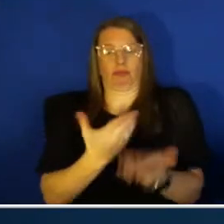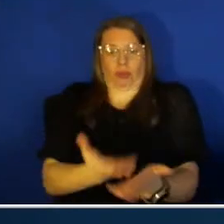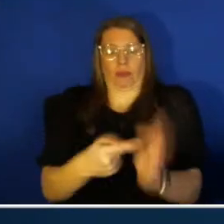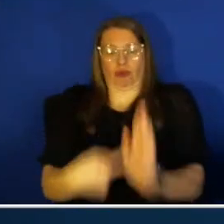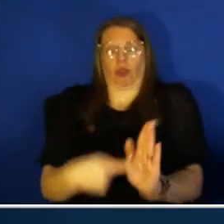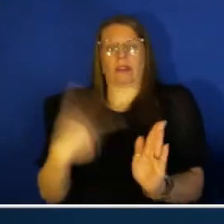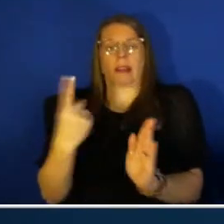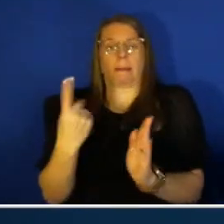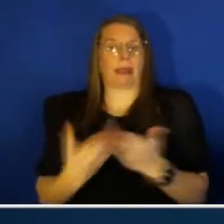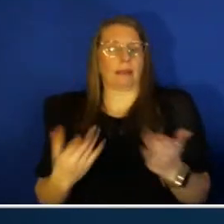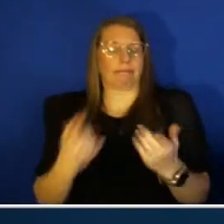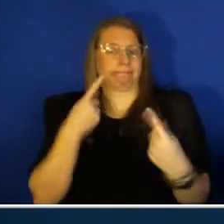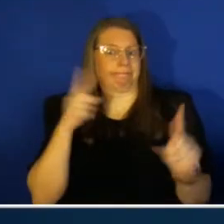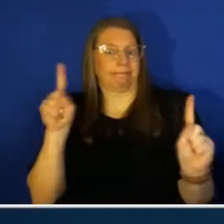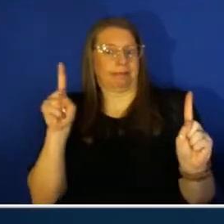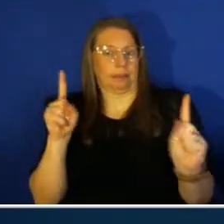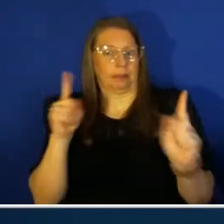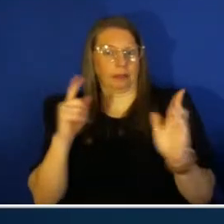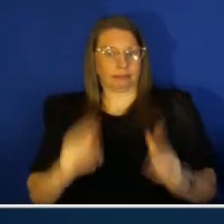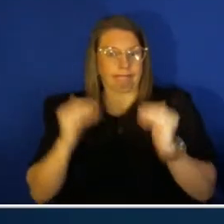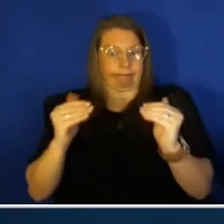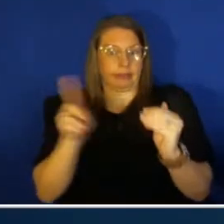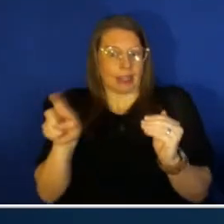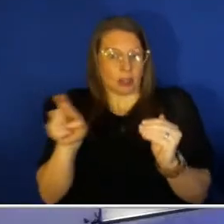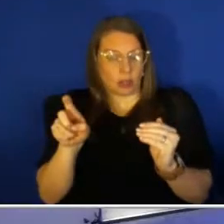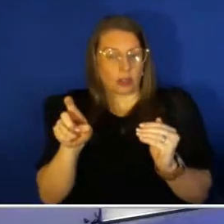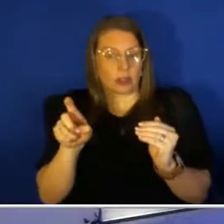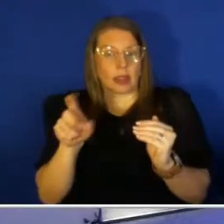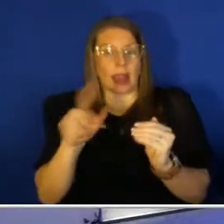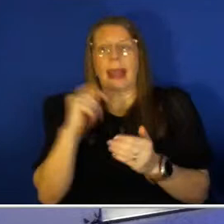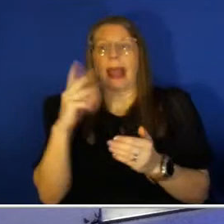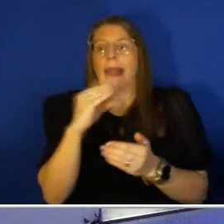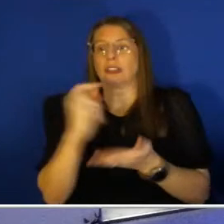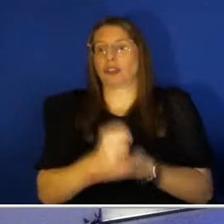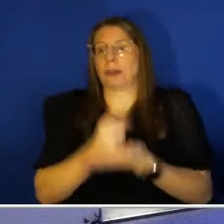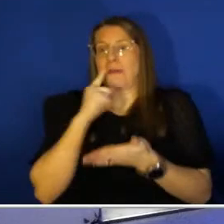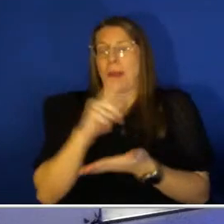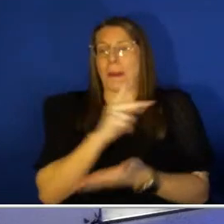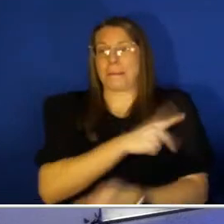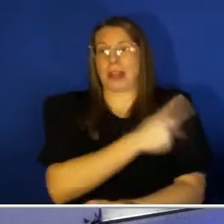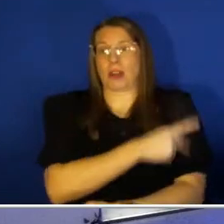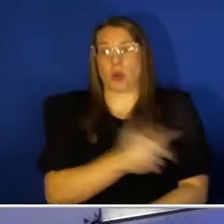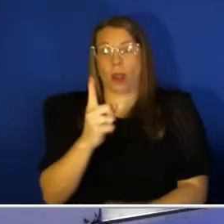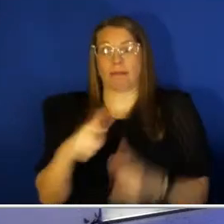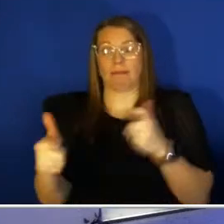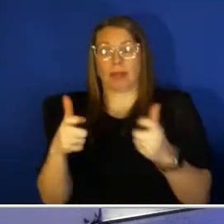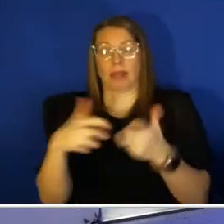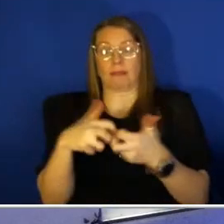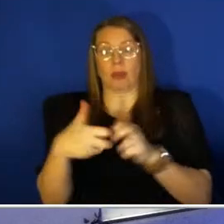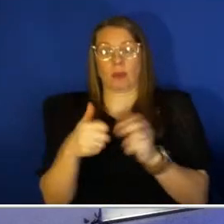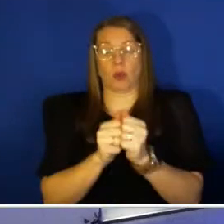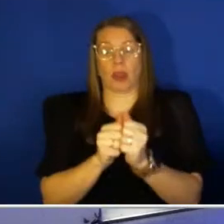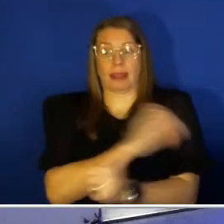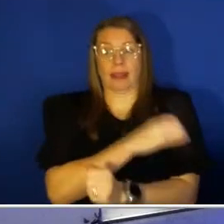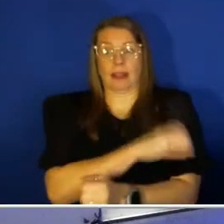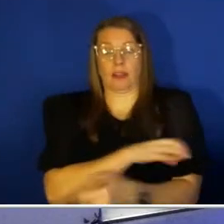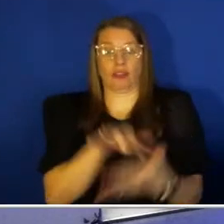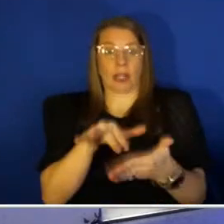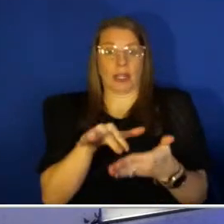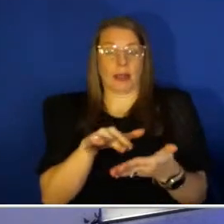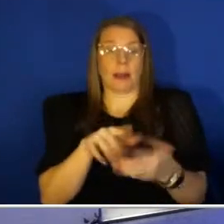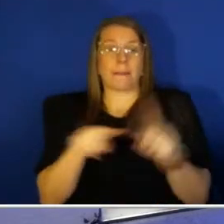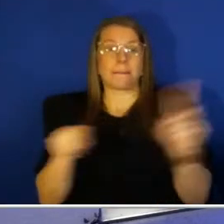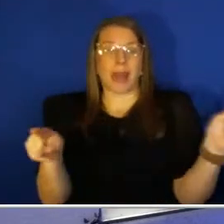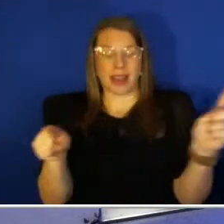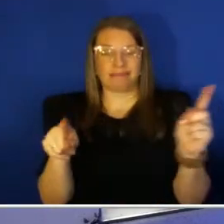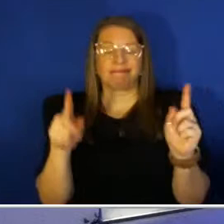and for us to advance the diagnosis and treatment for patients. But Dr. Chen, there is one big problem with clinical trials, and that is a lack of diversity.